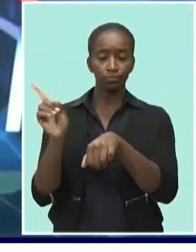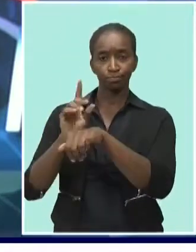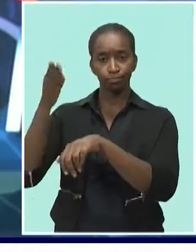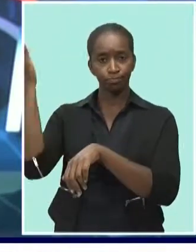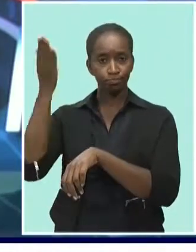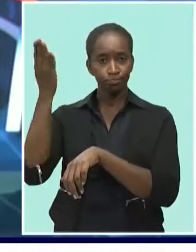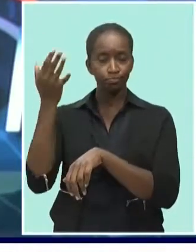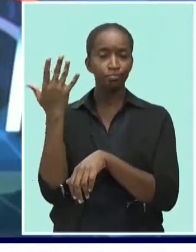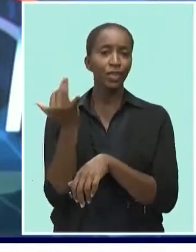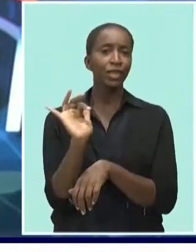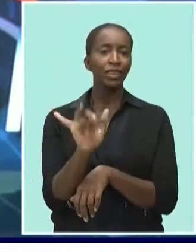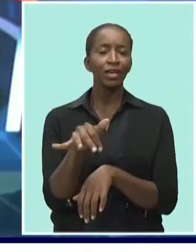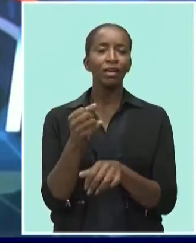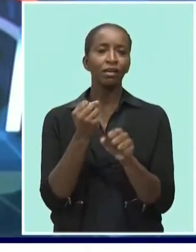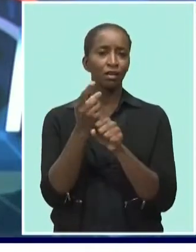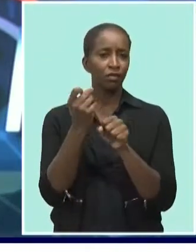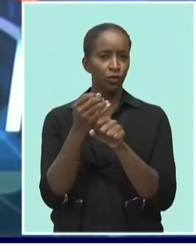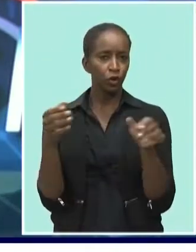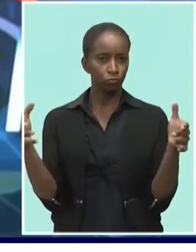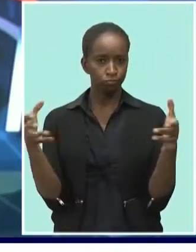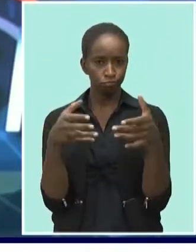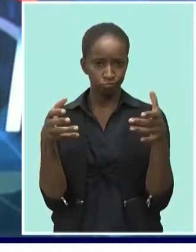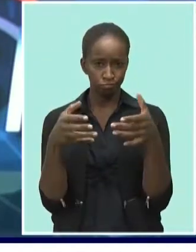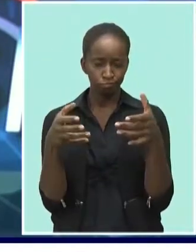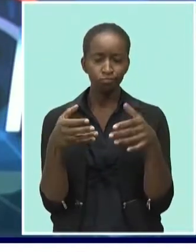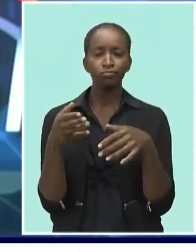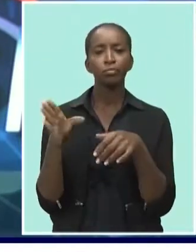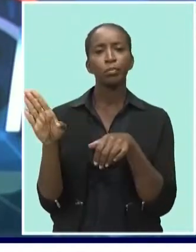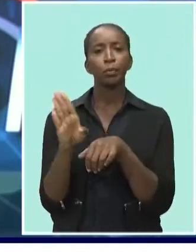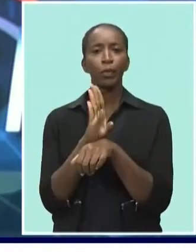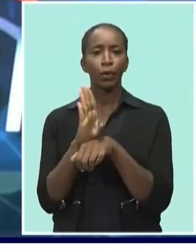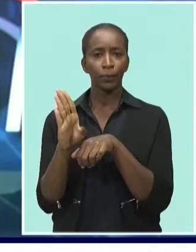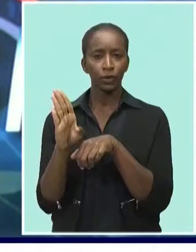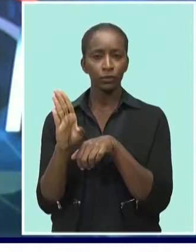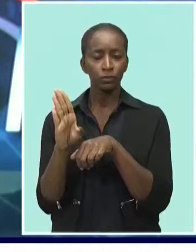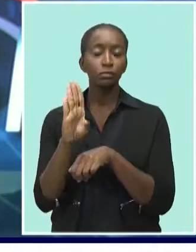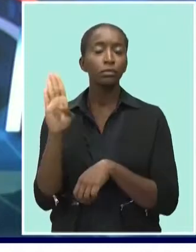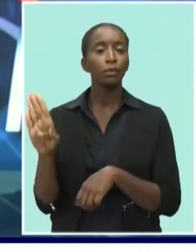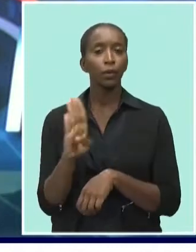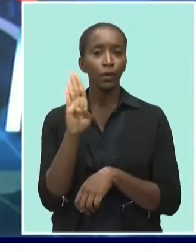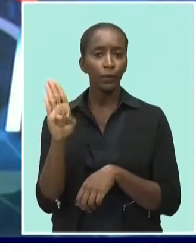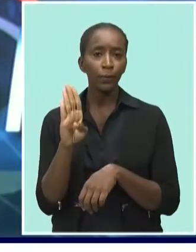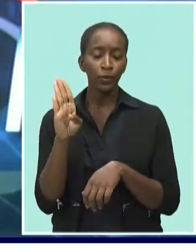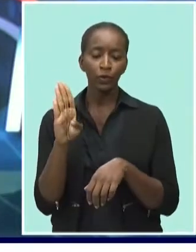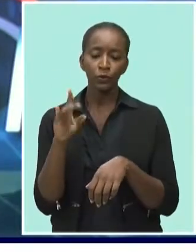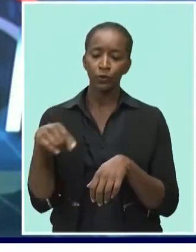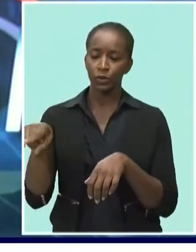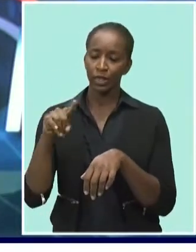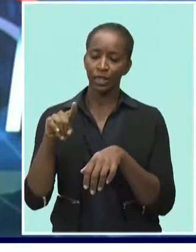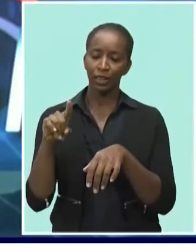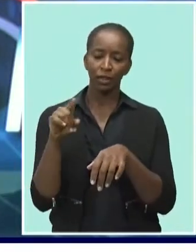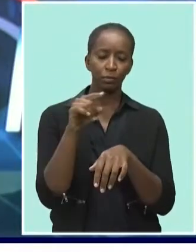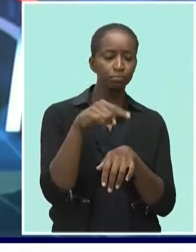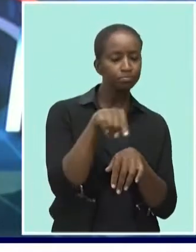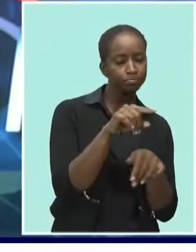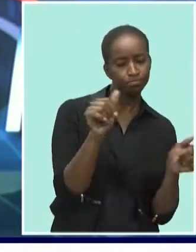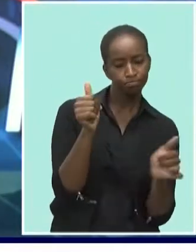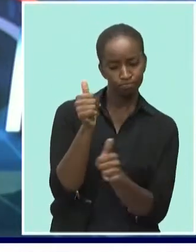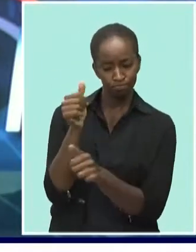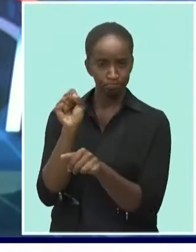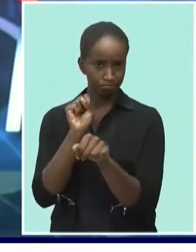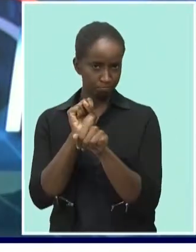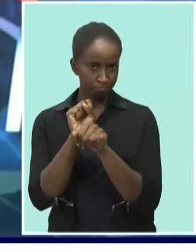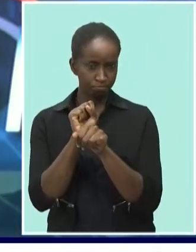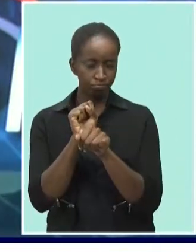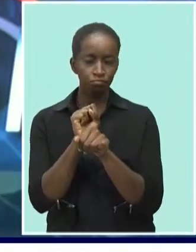of the Barbados Employers Confederation at the Lloyd Erskine Sandyford Centre, where she also called on local employers to play their part